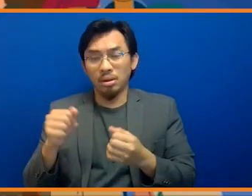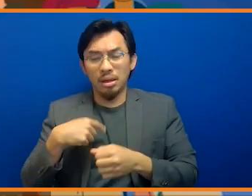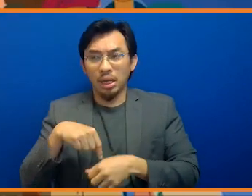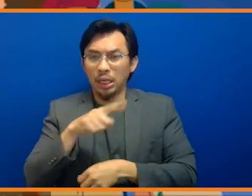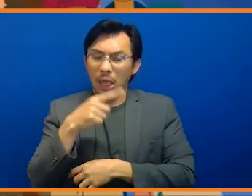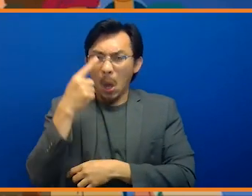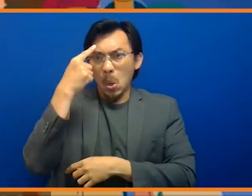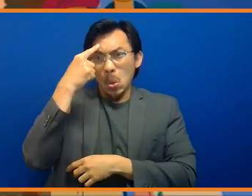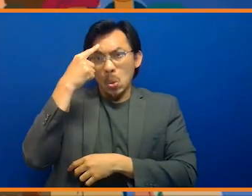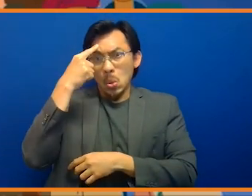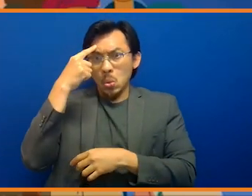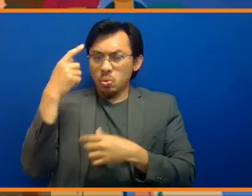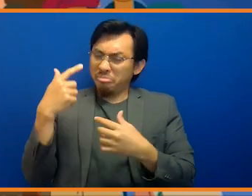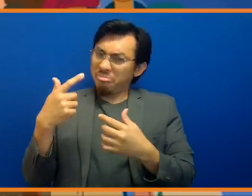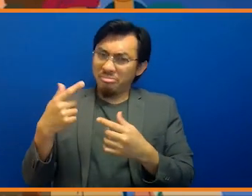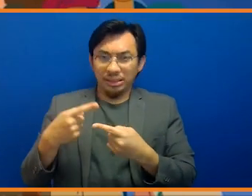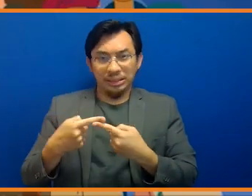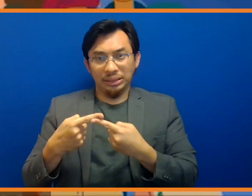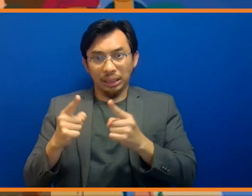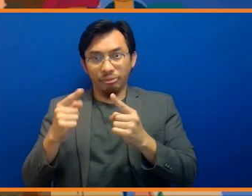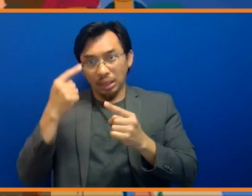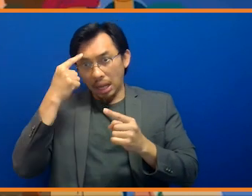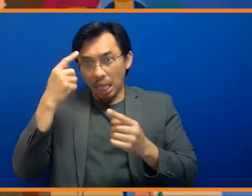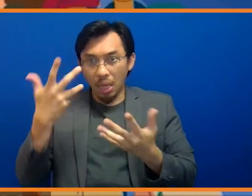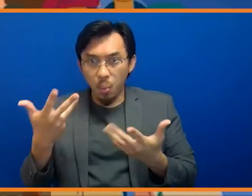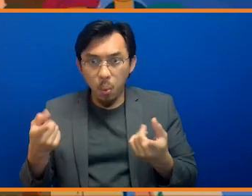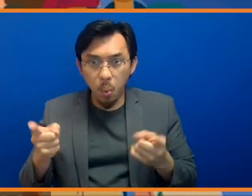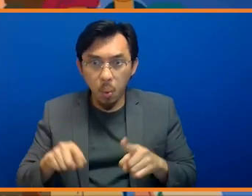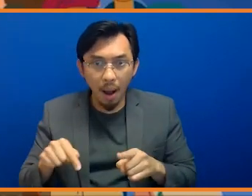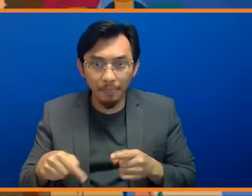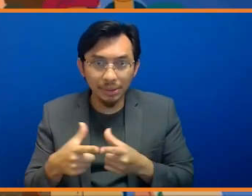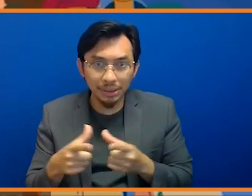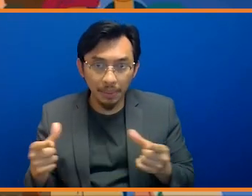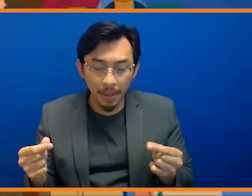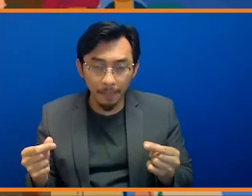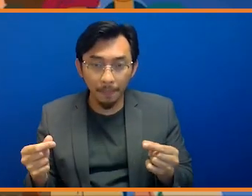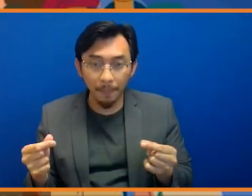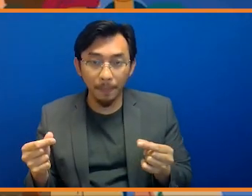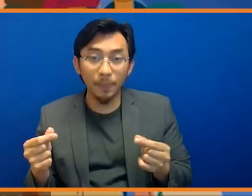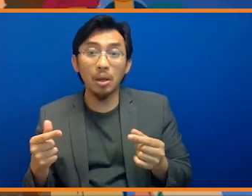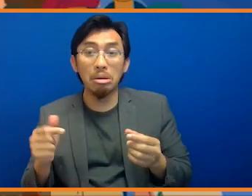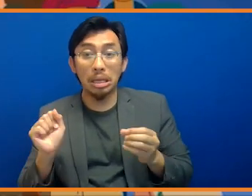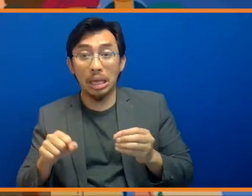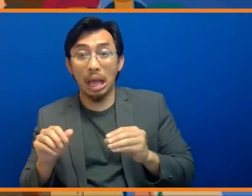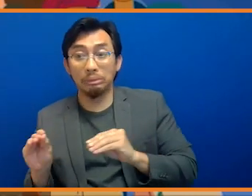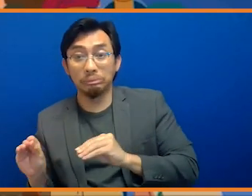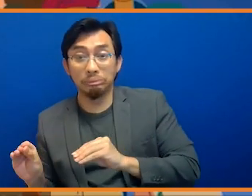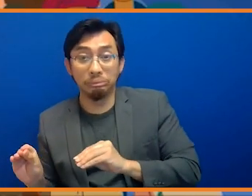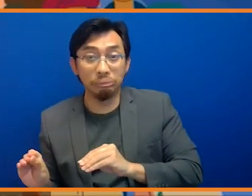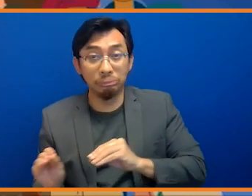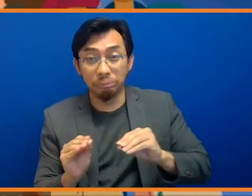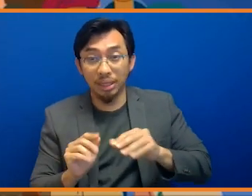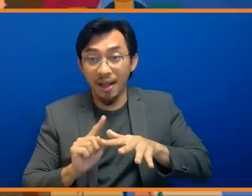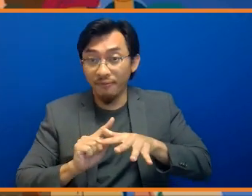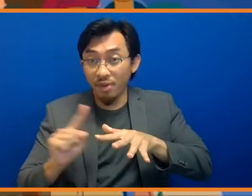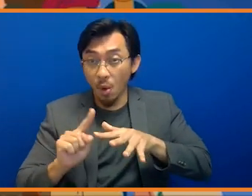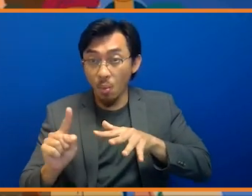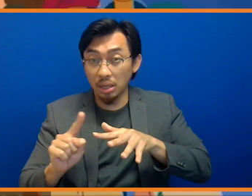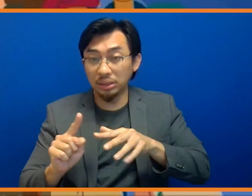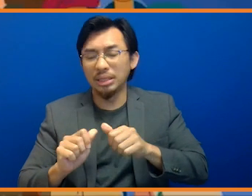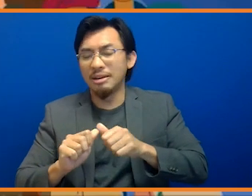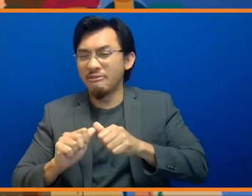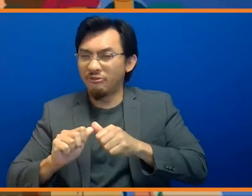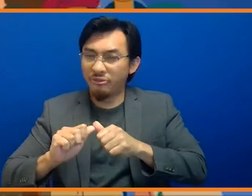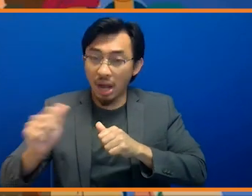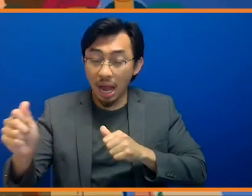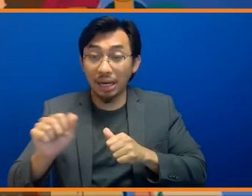our expectation. So this is what happened in Japan. So you can evacuate as far as you can